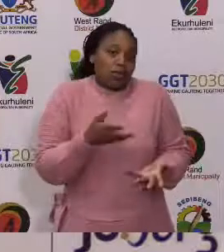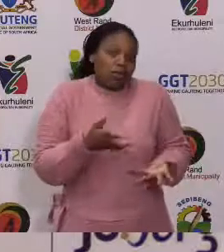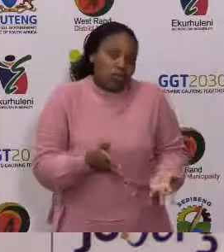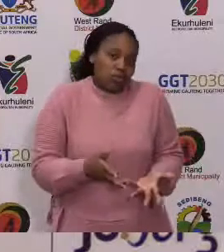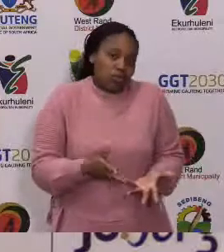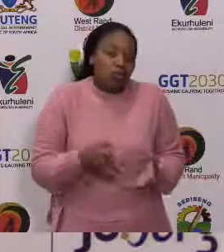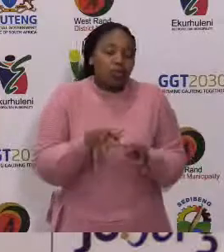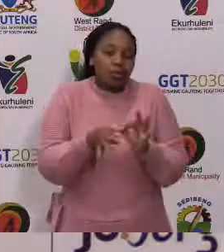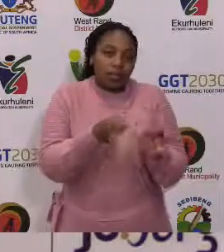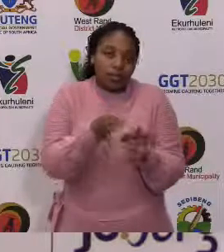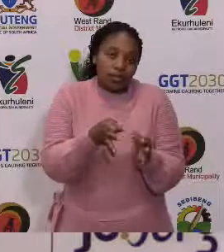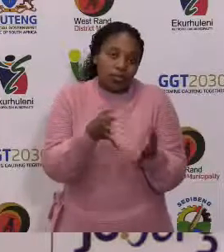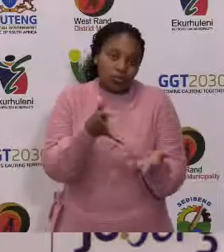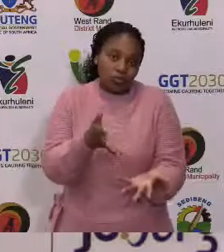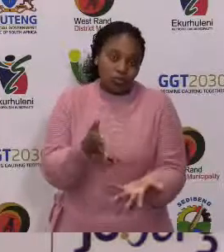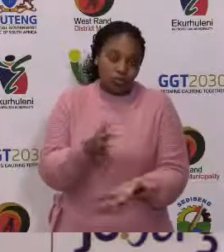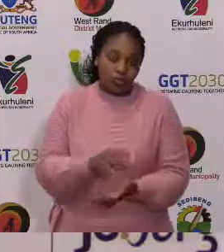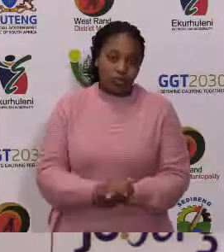really emphasize.